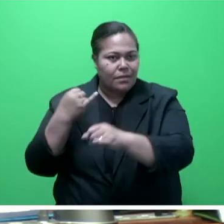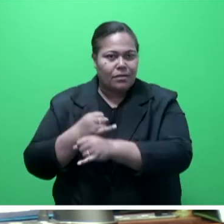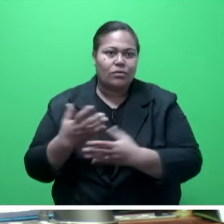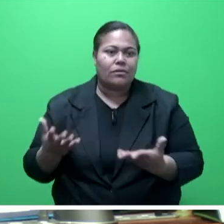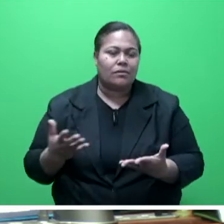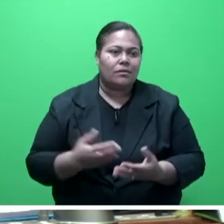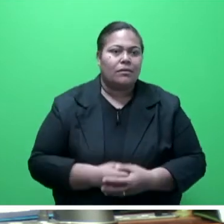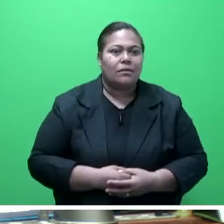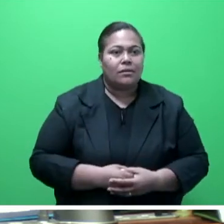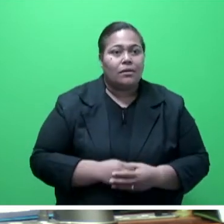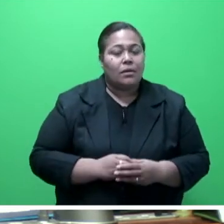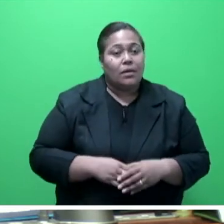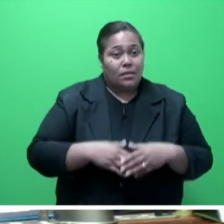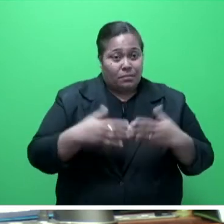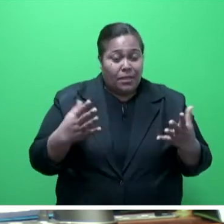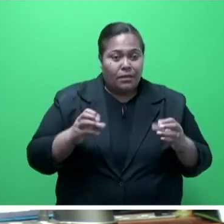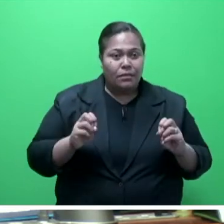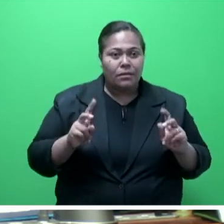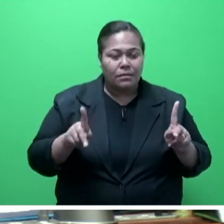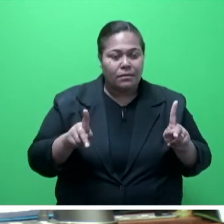potential to